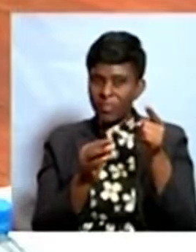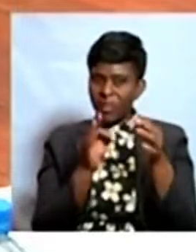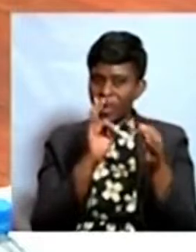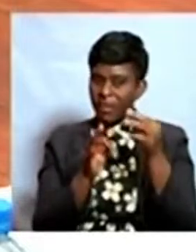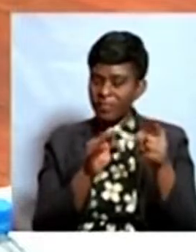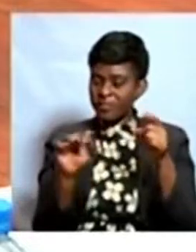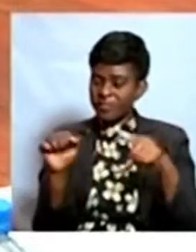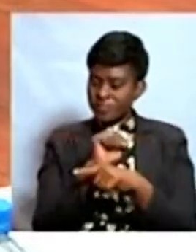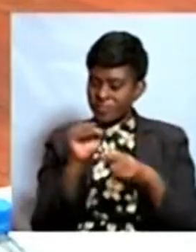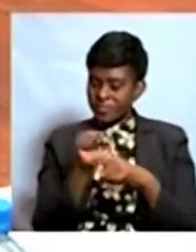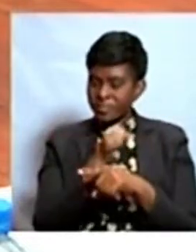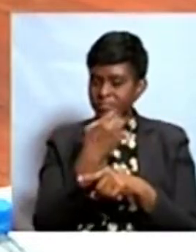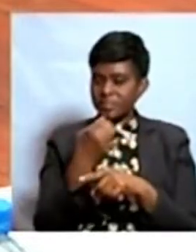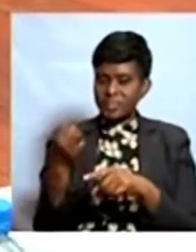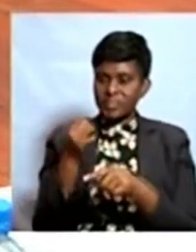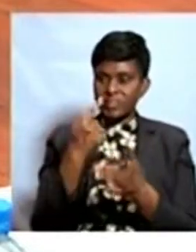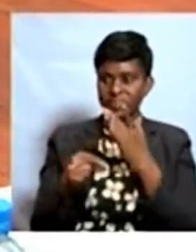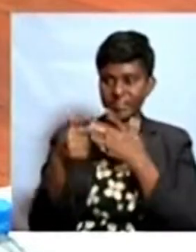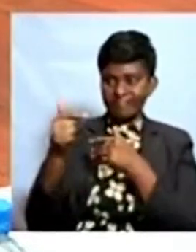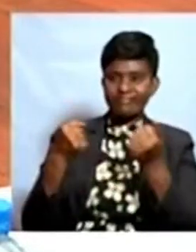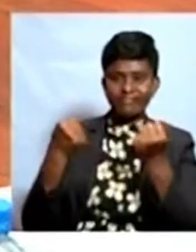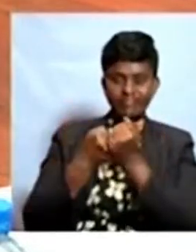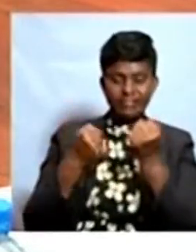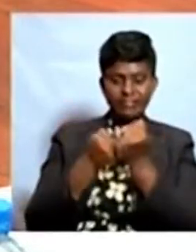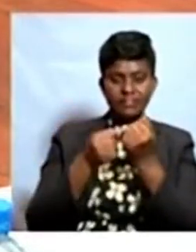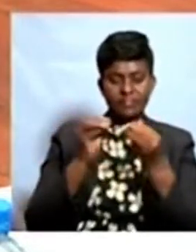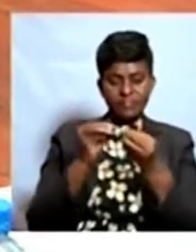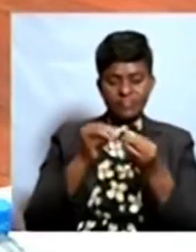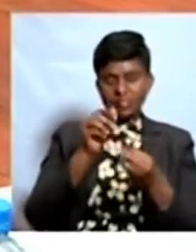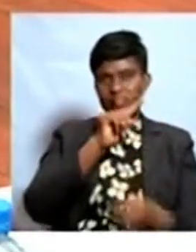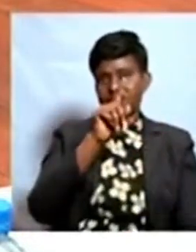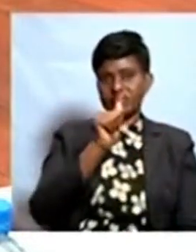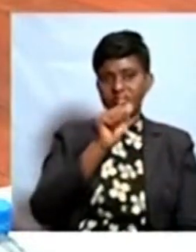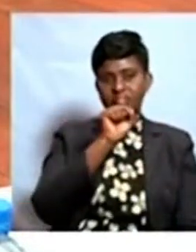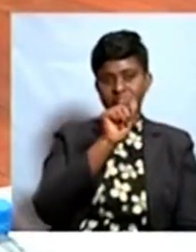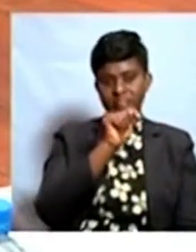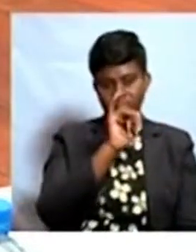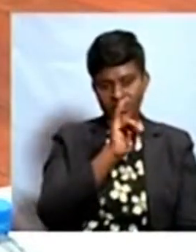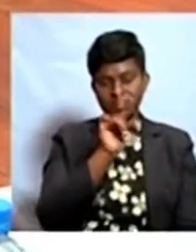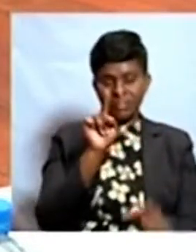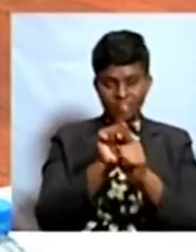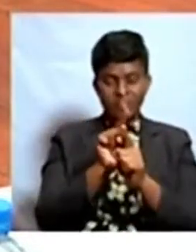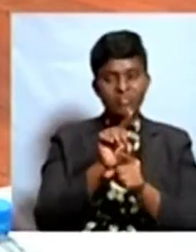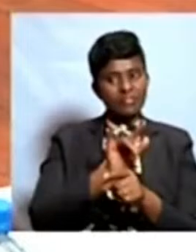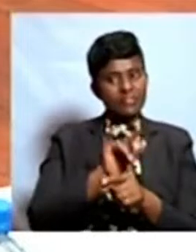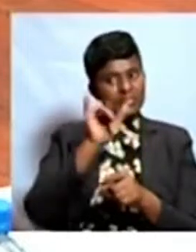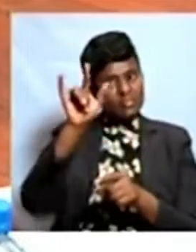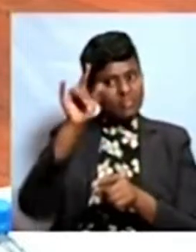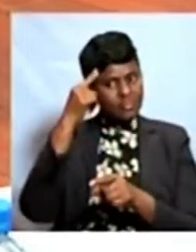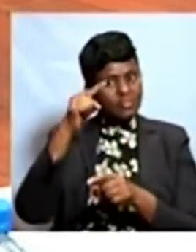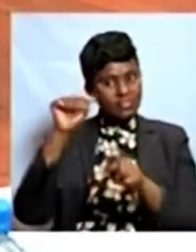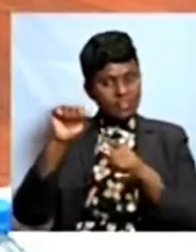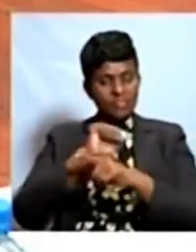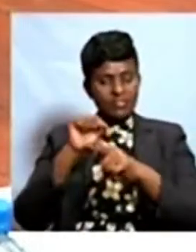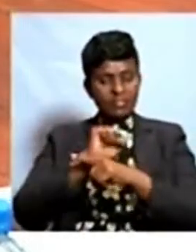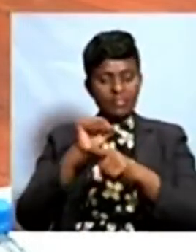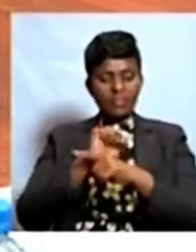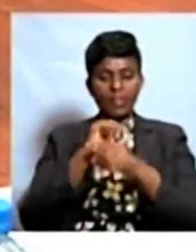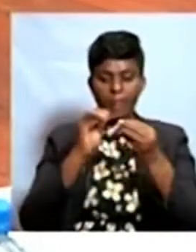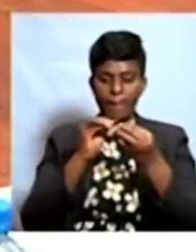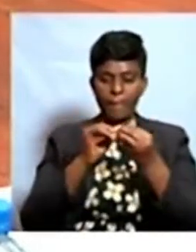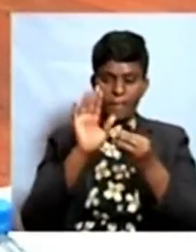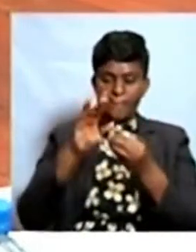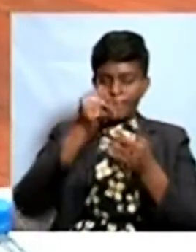the training equipment that you're supporting ZAST also includes aircrafts for training